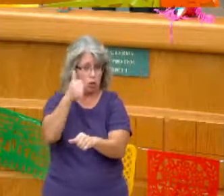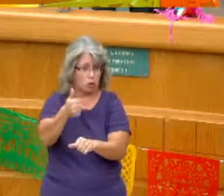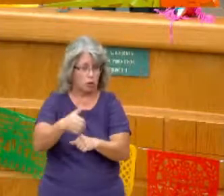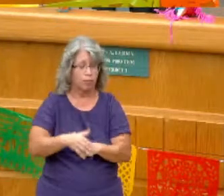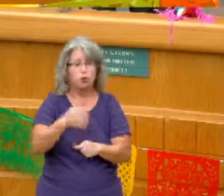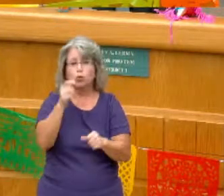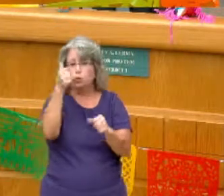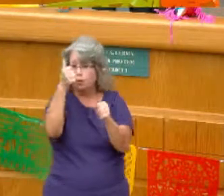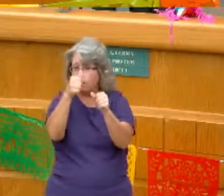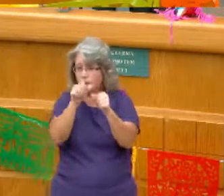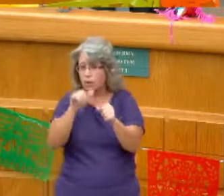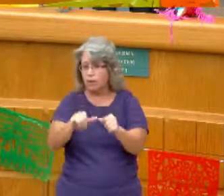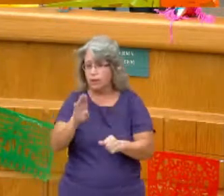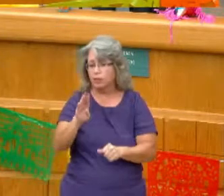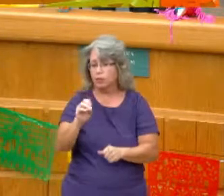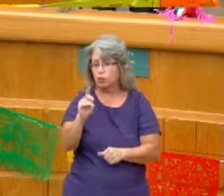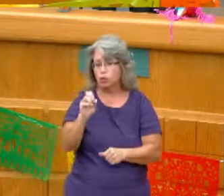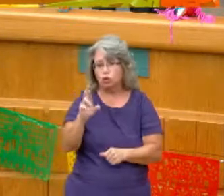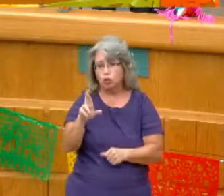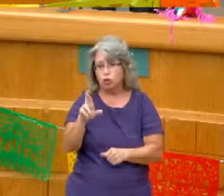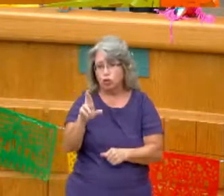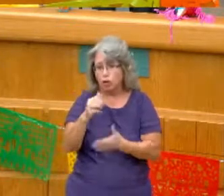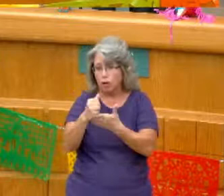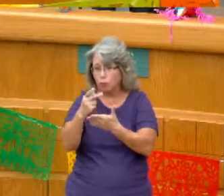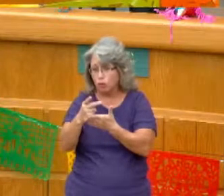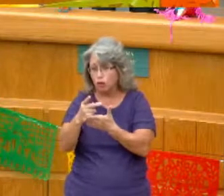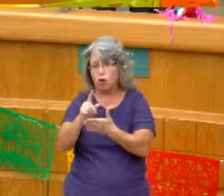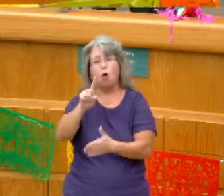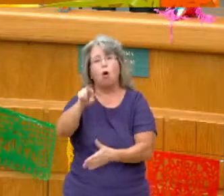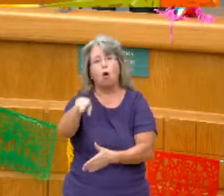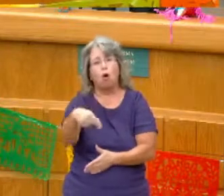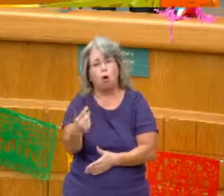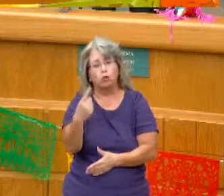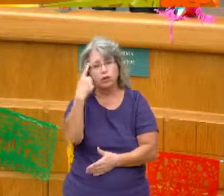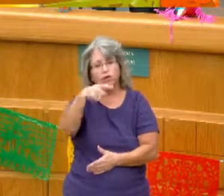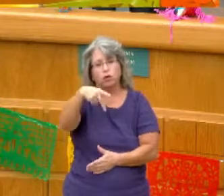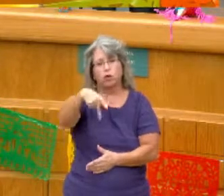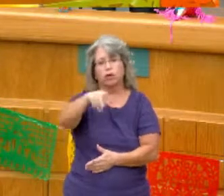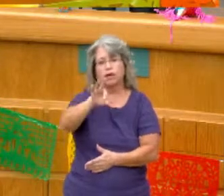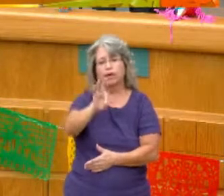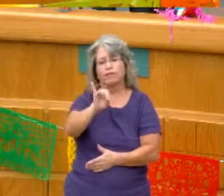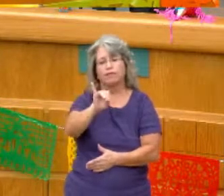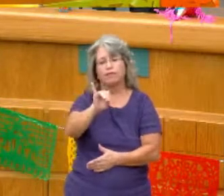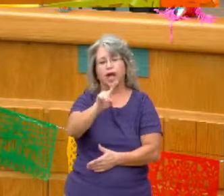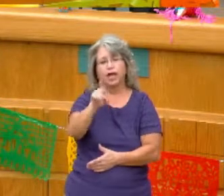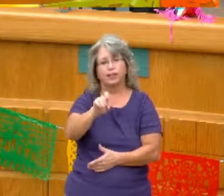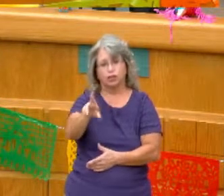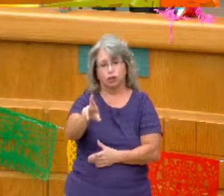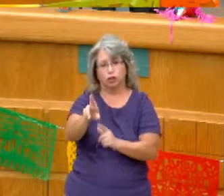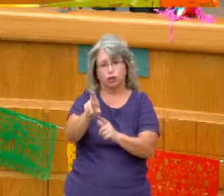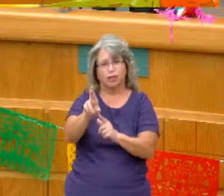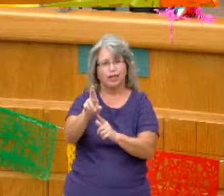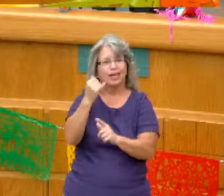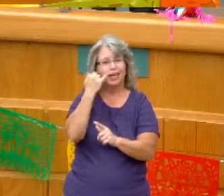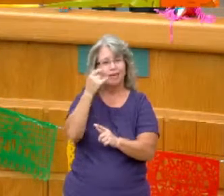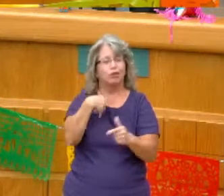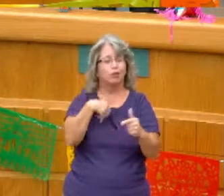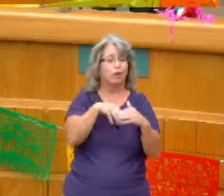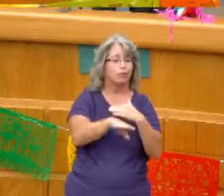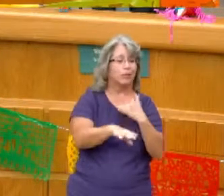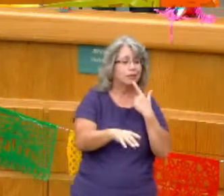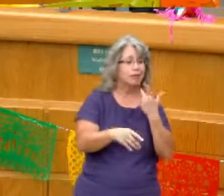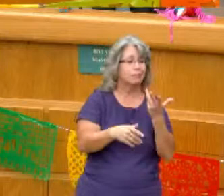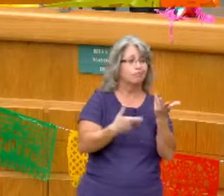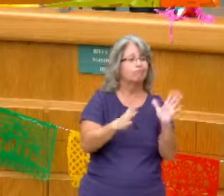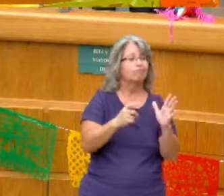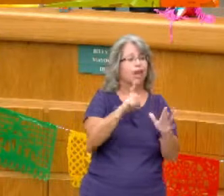is only for Pfizer booster. So if you're coming in, once it gets approved and you say you want the Moderna booster, and we